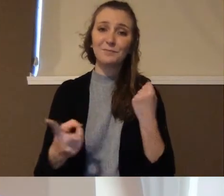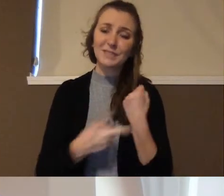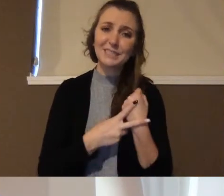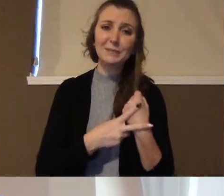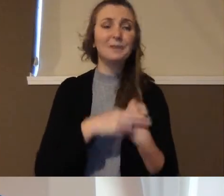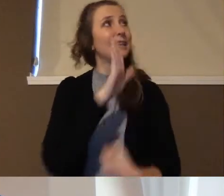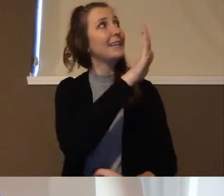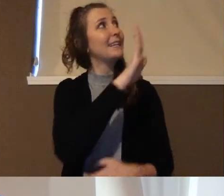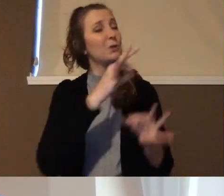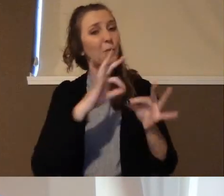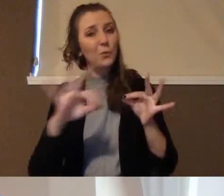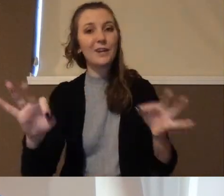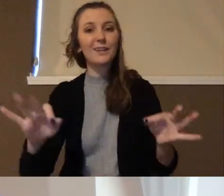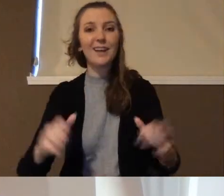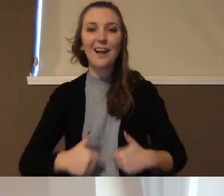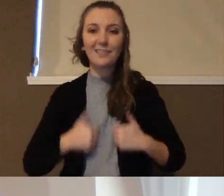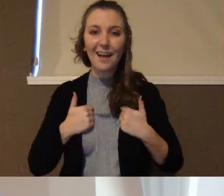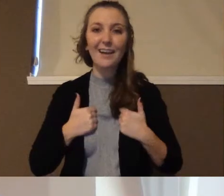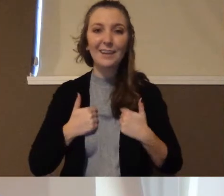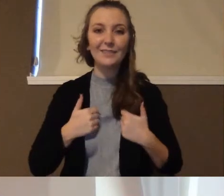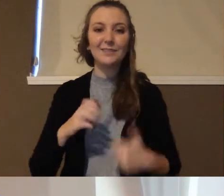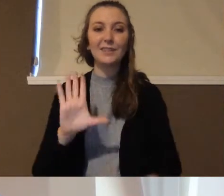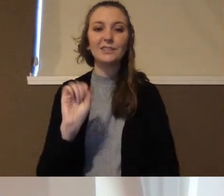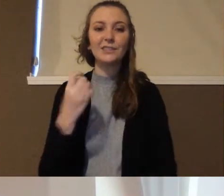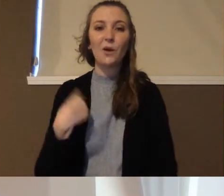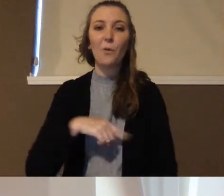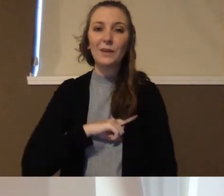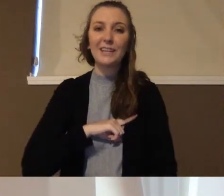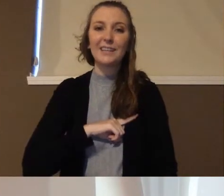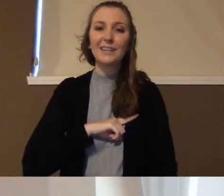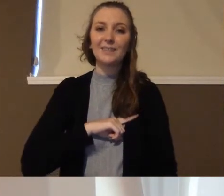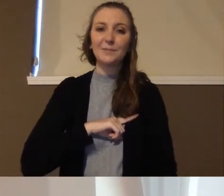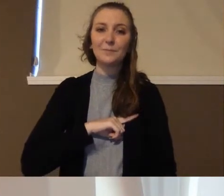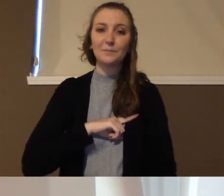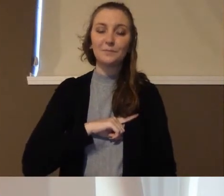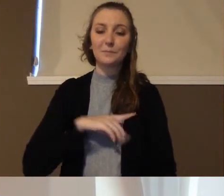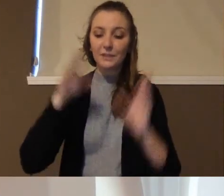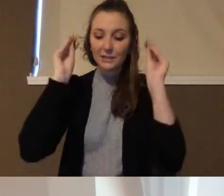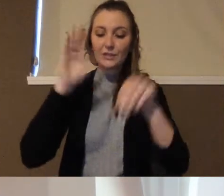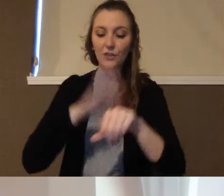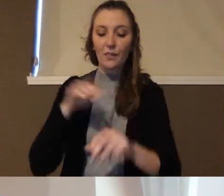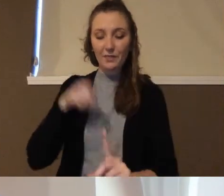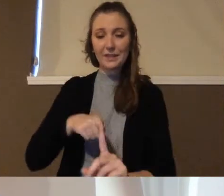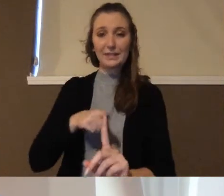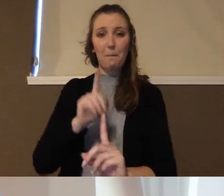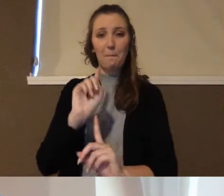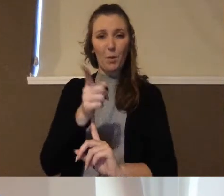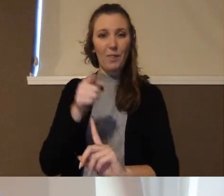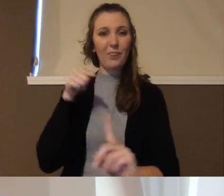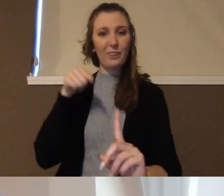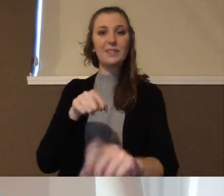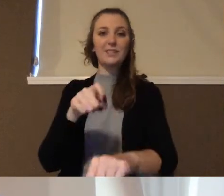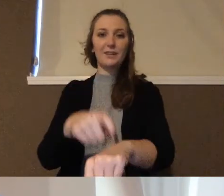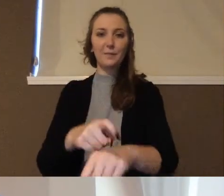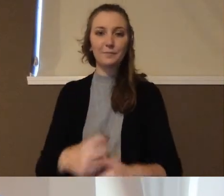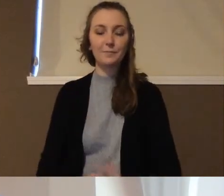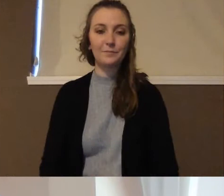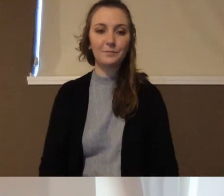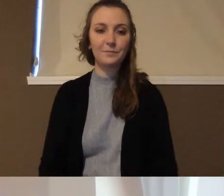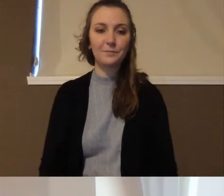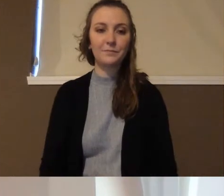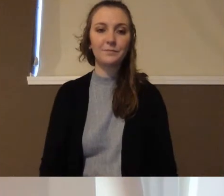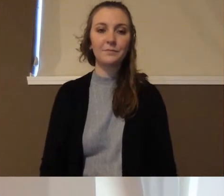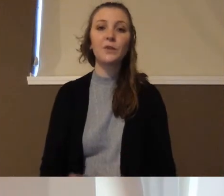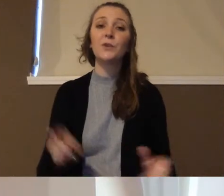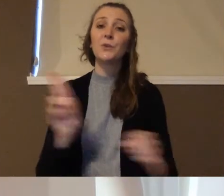this moment, to this time, with fresh visions of